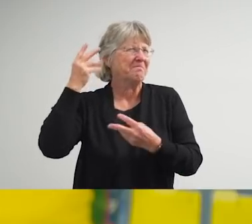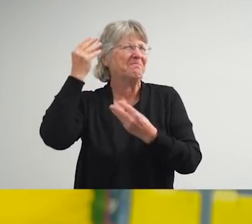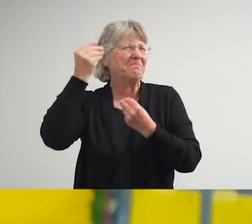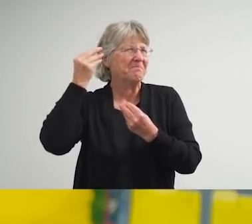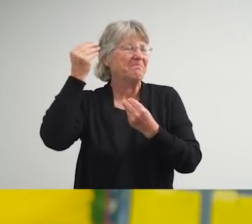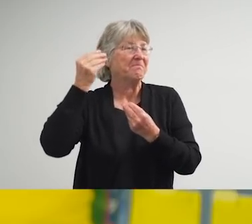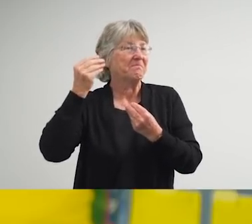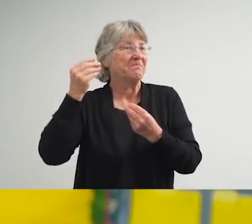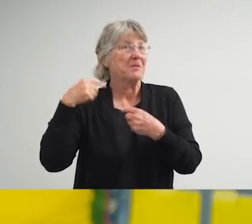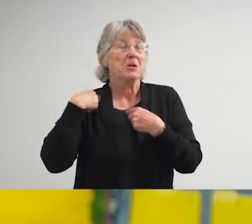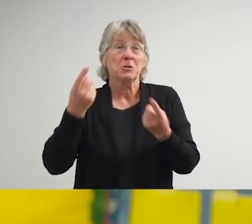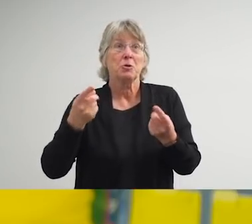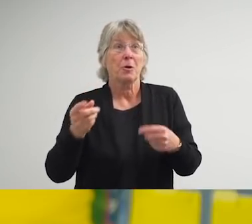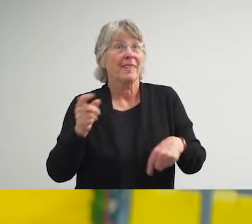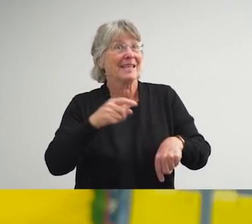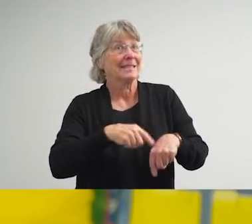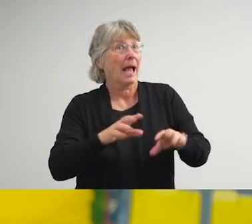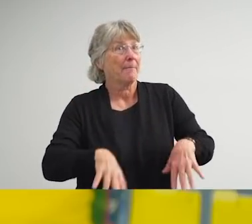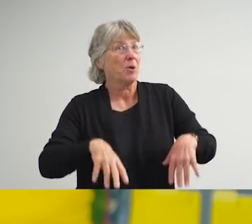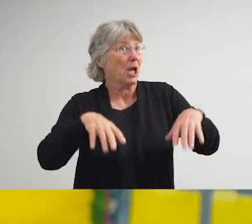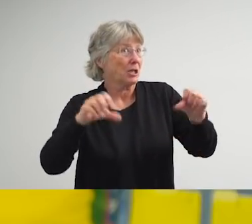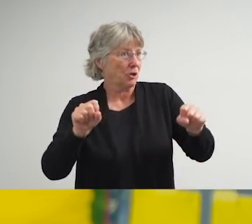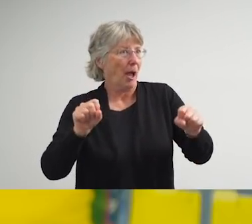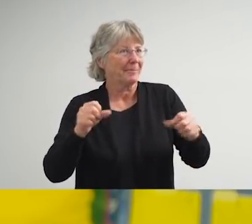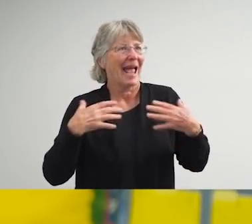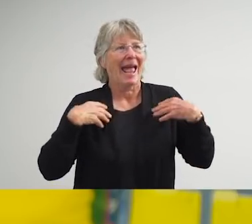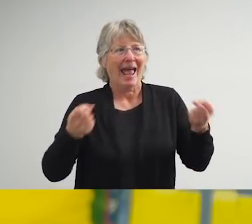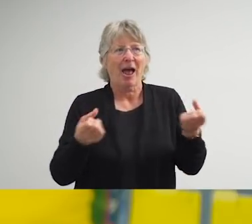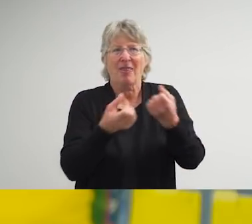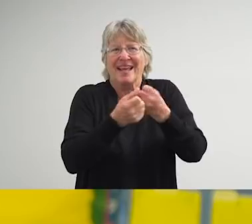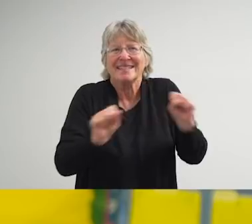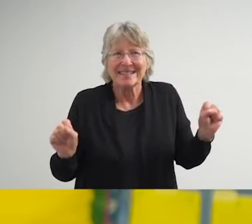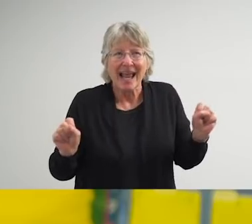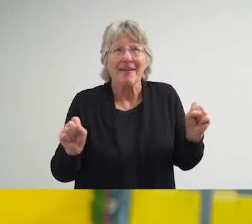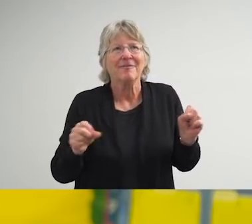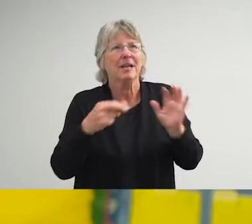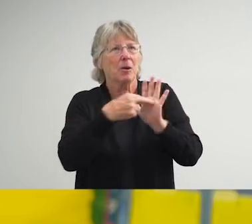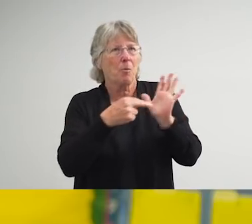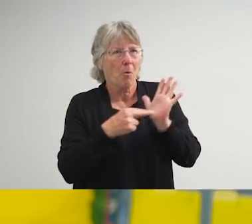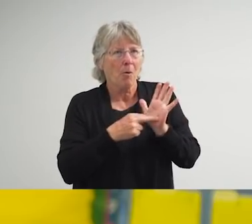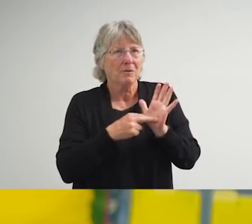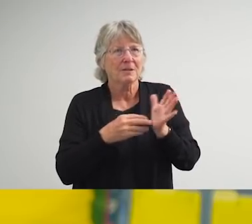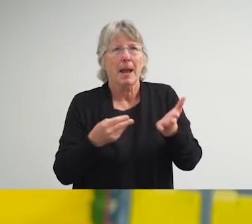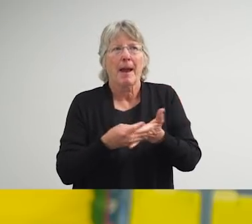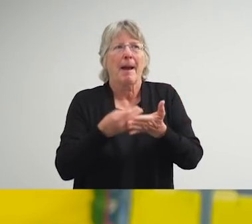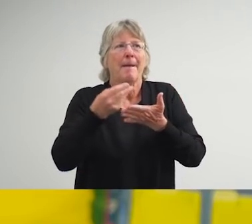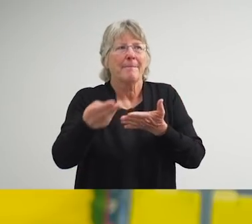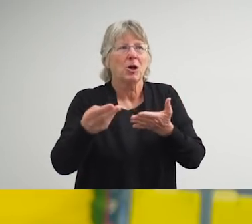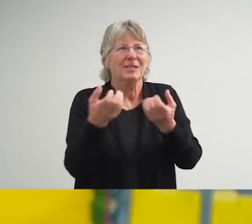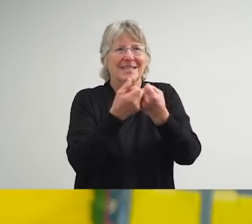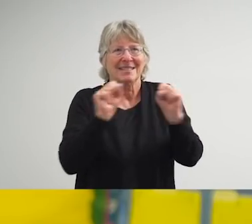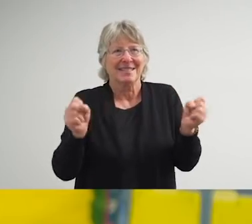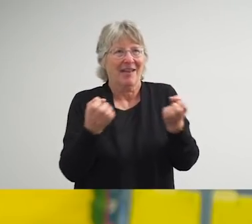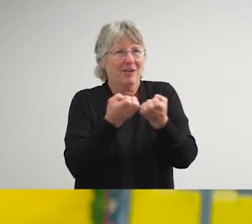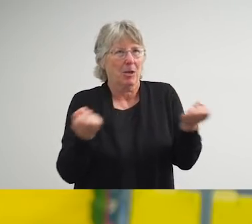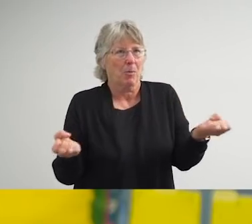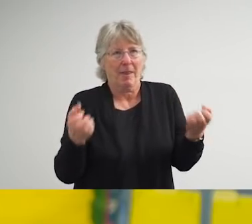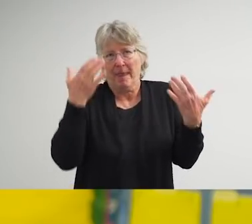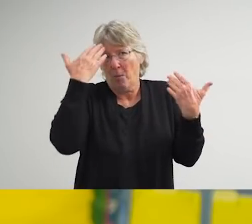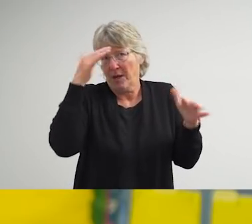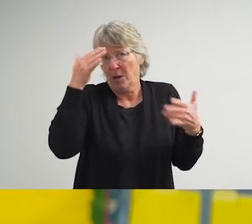this time, we adopted health and safety protocols and purchased safety equipment not known to us before March